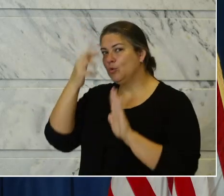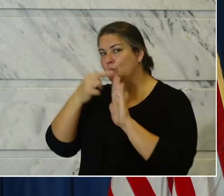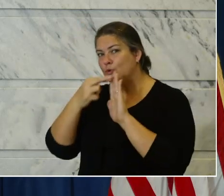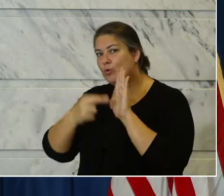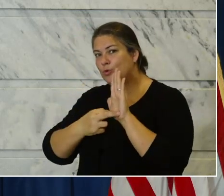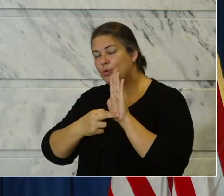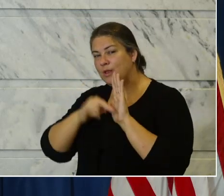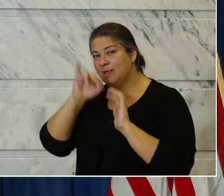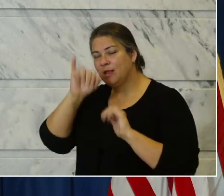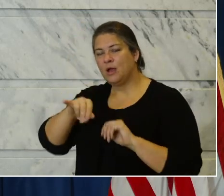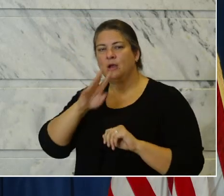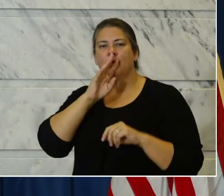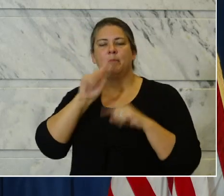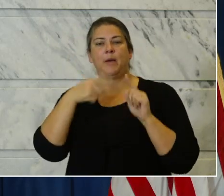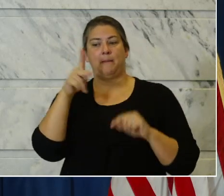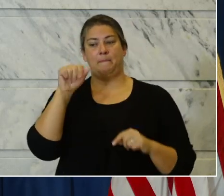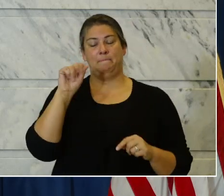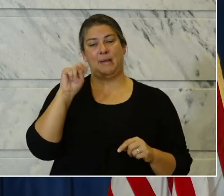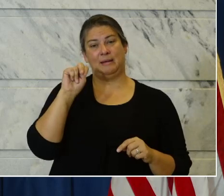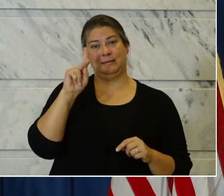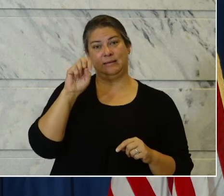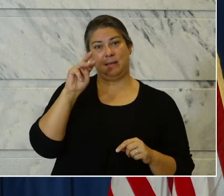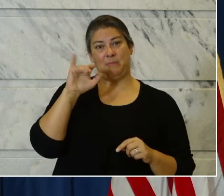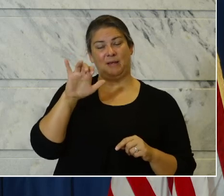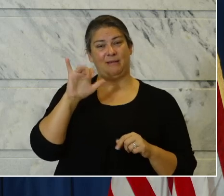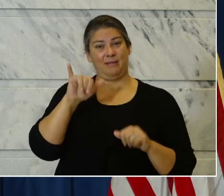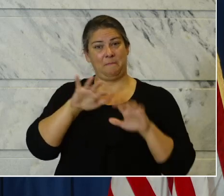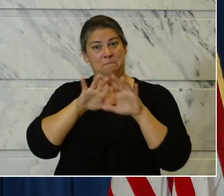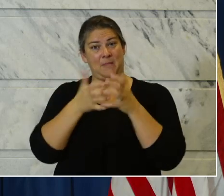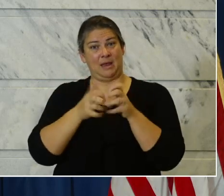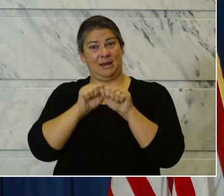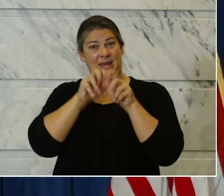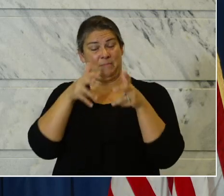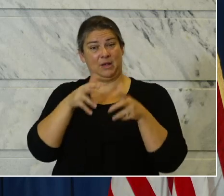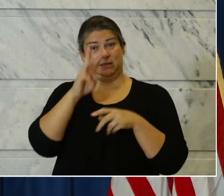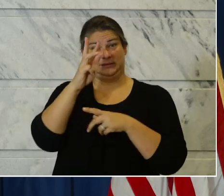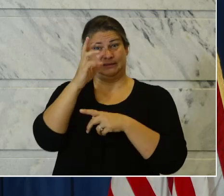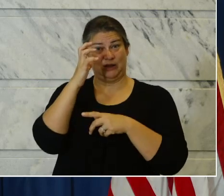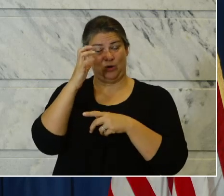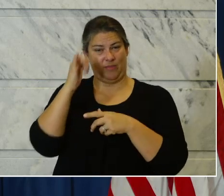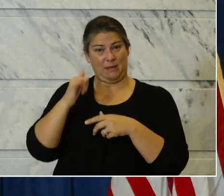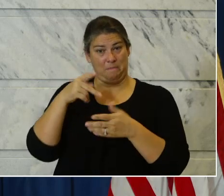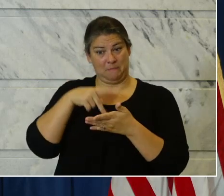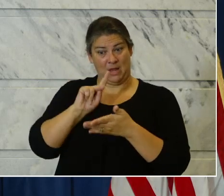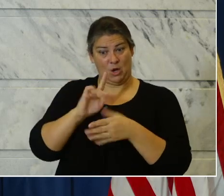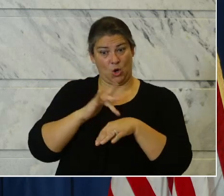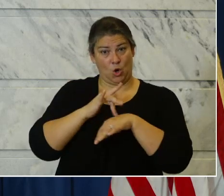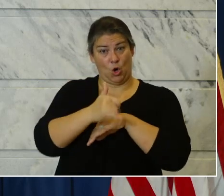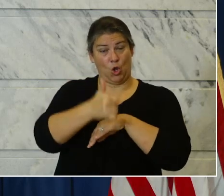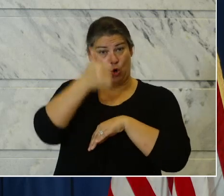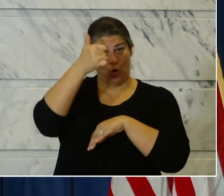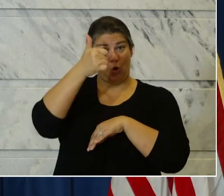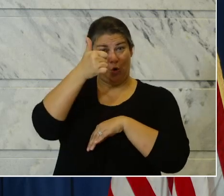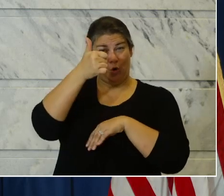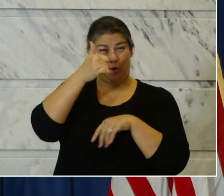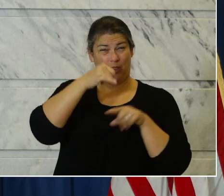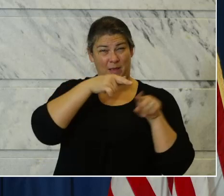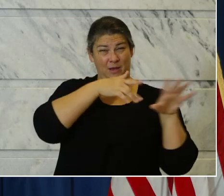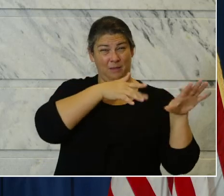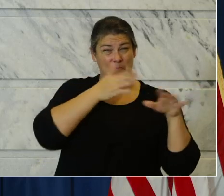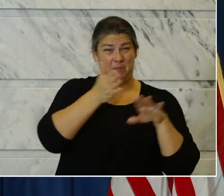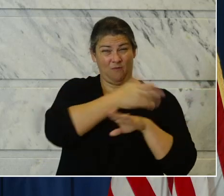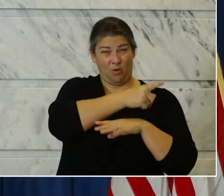about pandemic unemployment assistance, the additional $600 that was paid earlier in the pandemic, as well as the lost